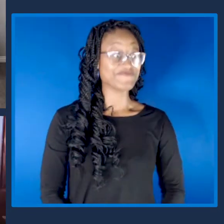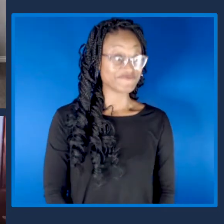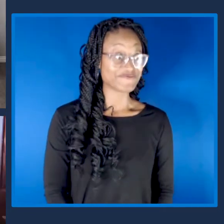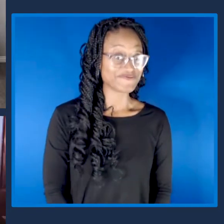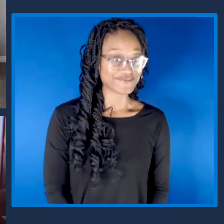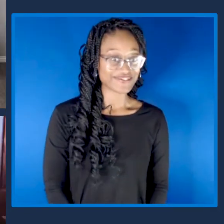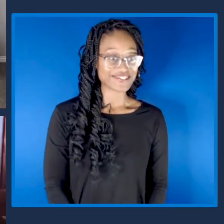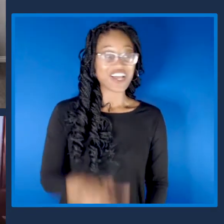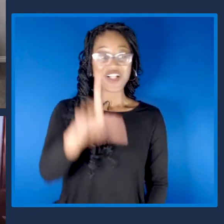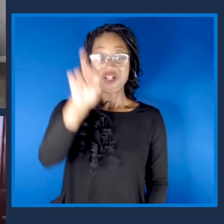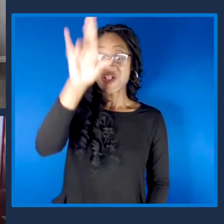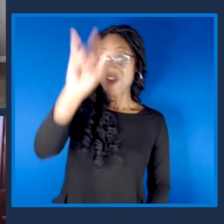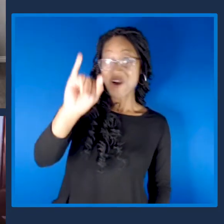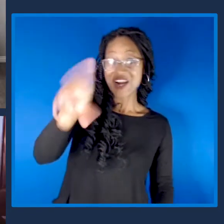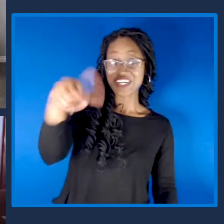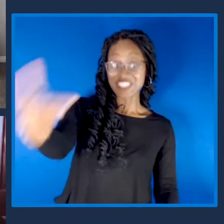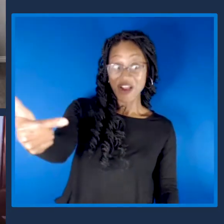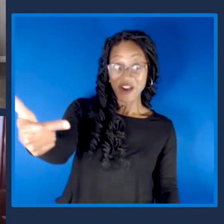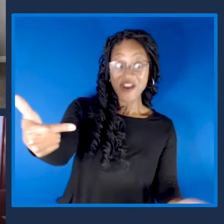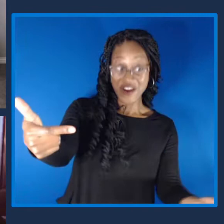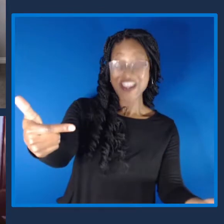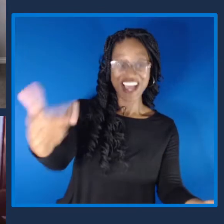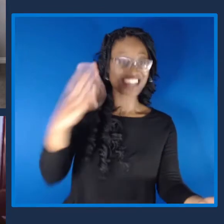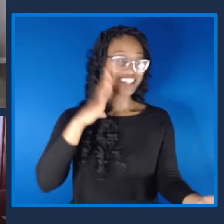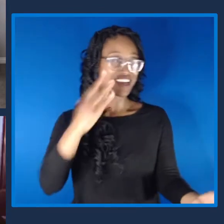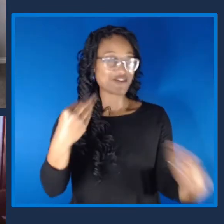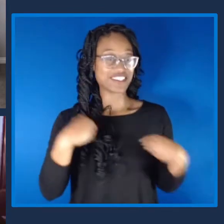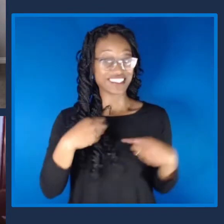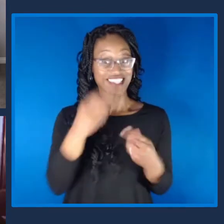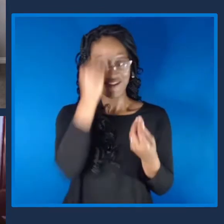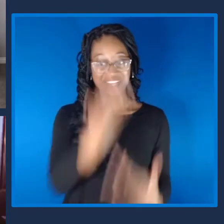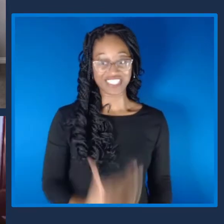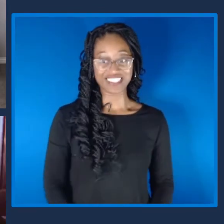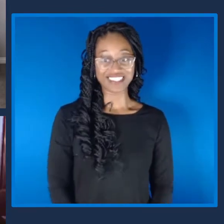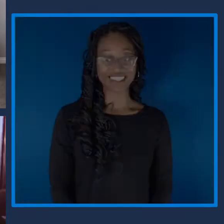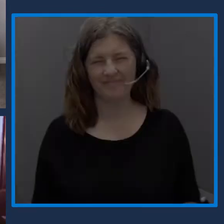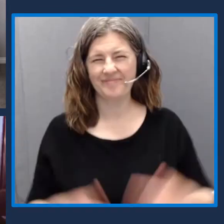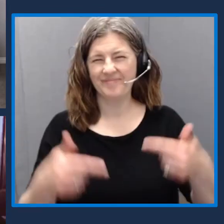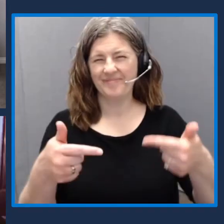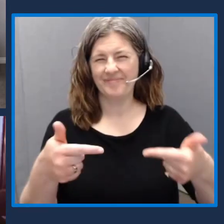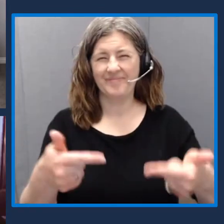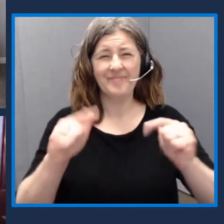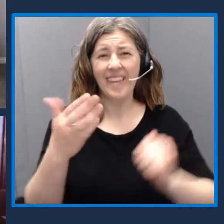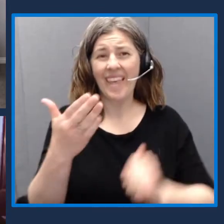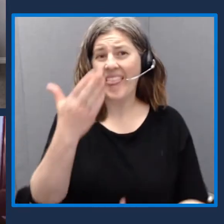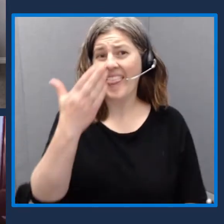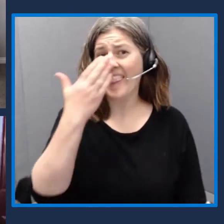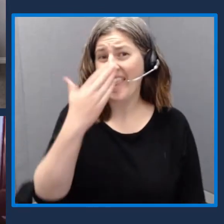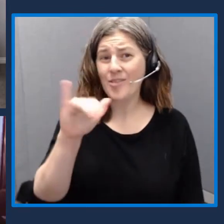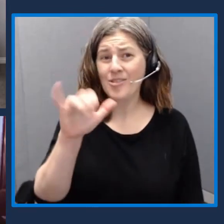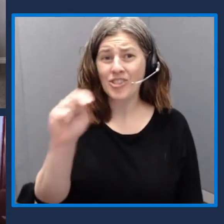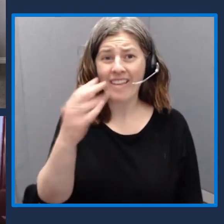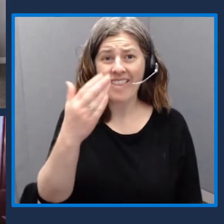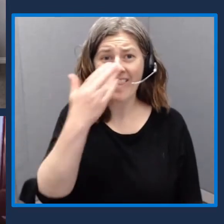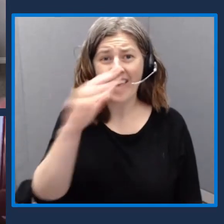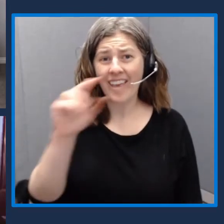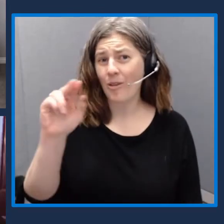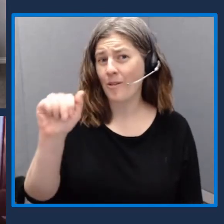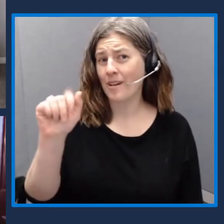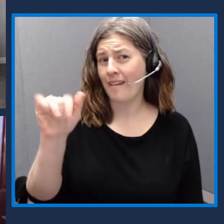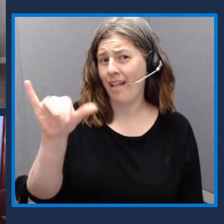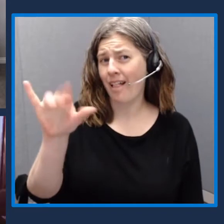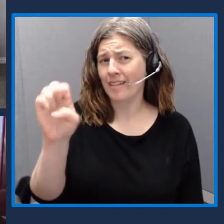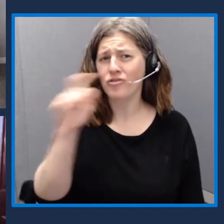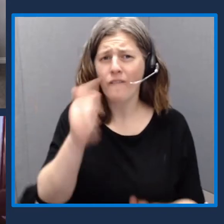to Lori to kind of give us some more insight. Great. Thanks, Jen, and thanks, Natalie. I think now you've followed